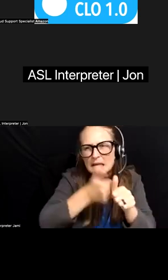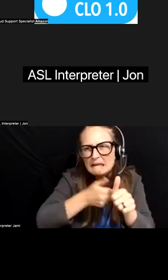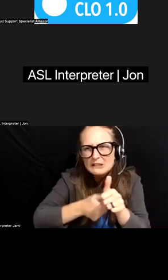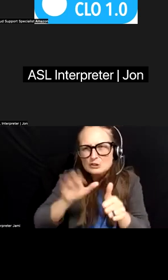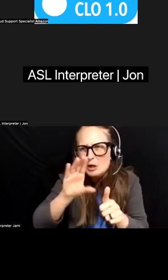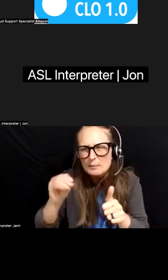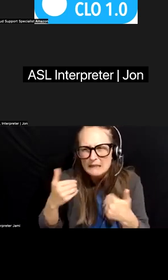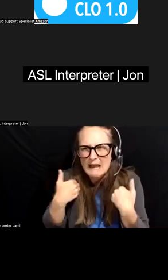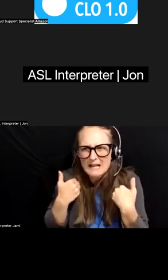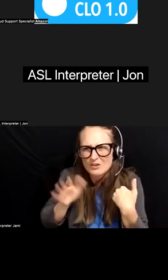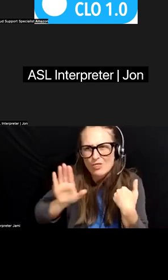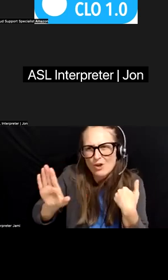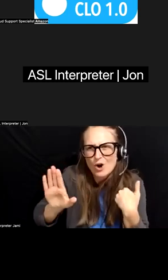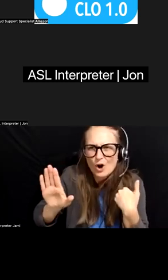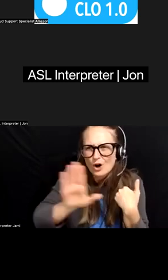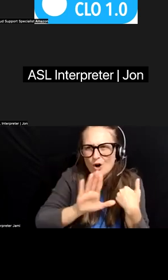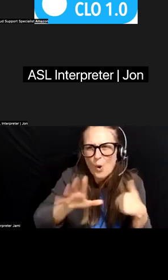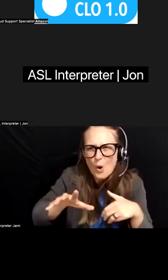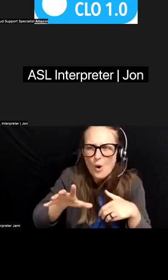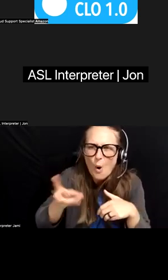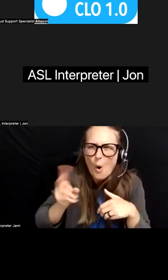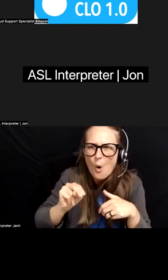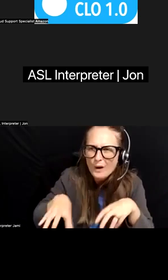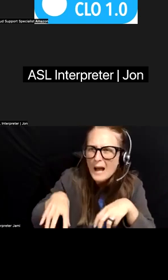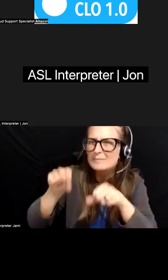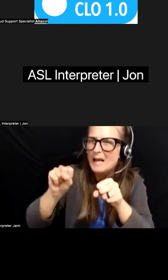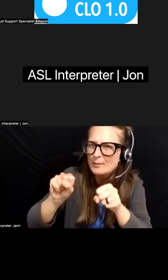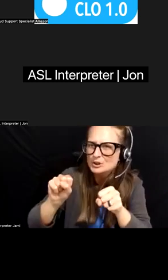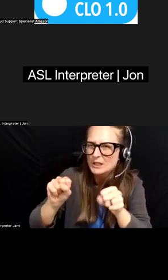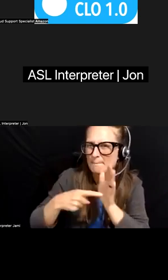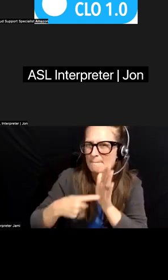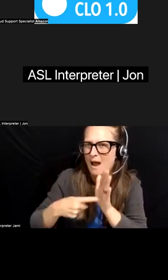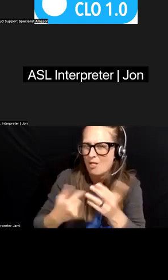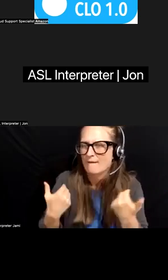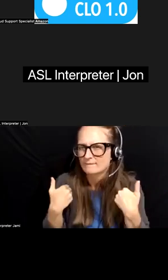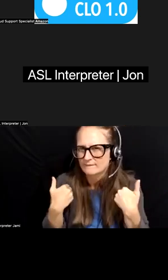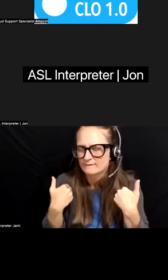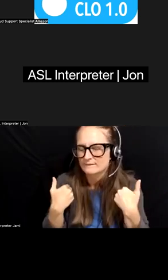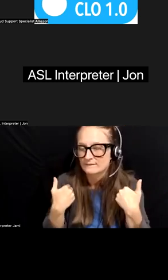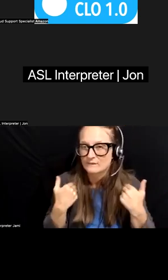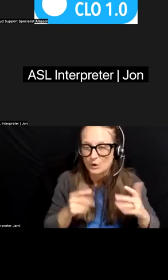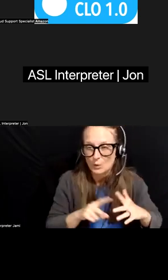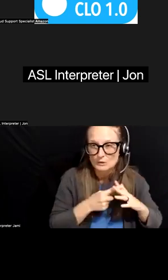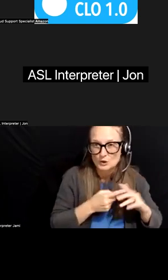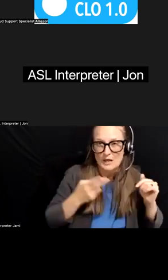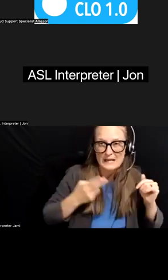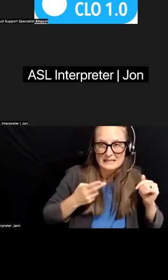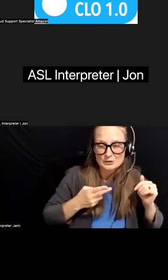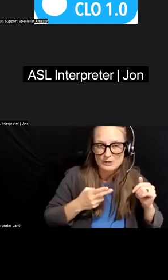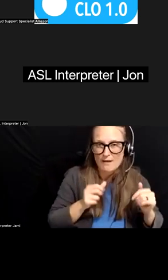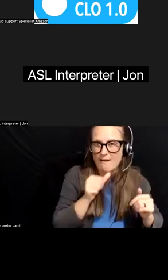own adoption model. All of this happened from the original history is